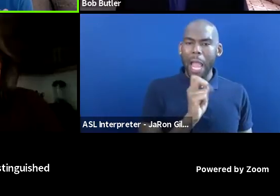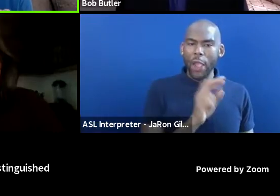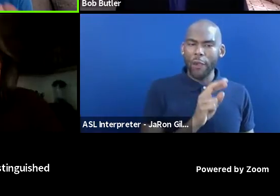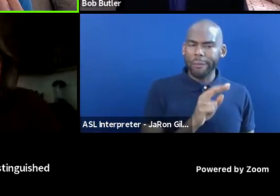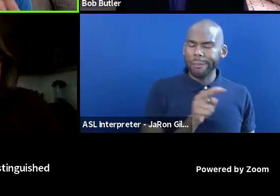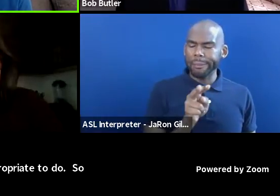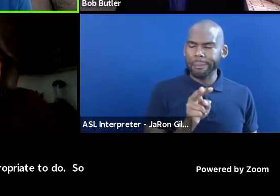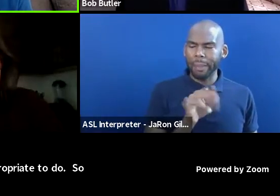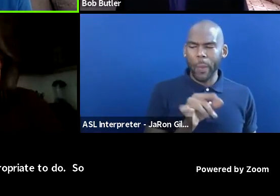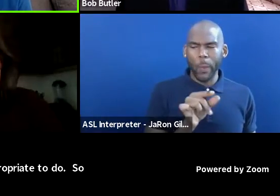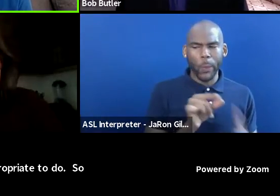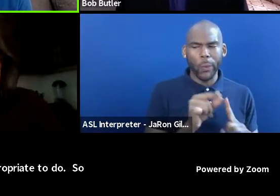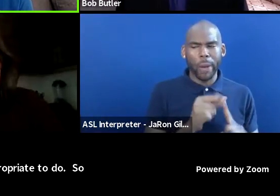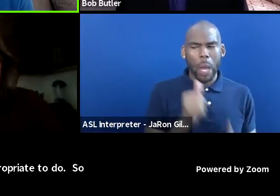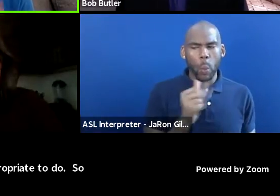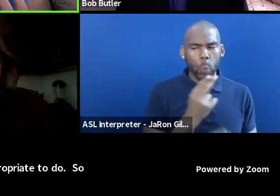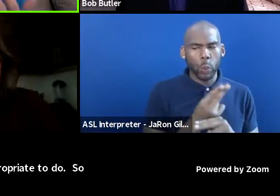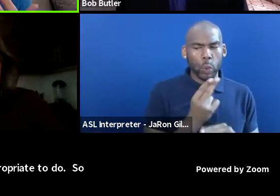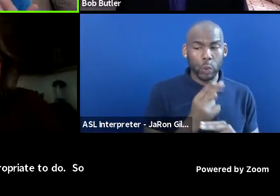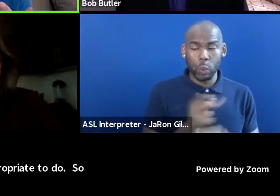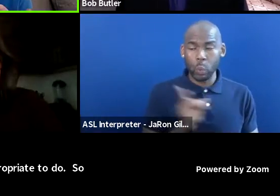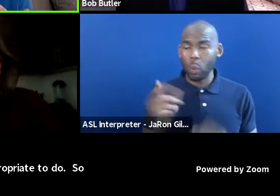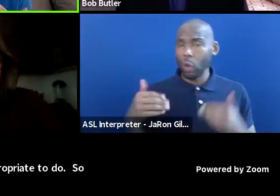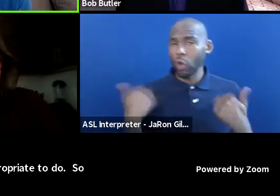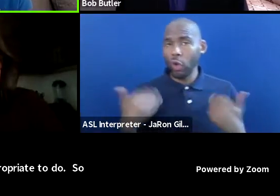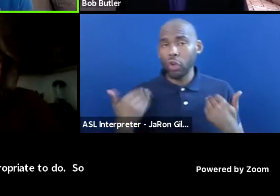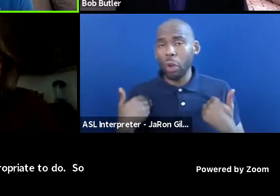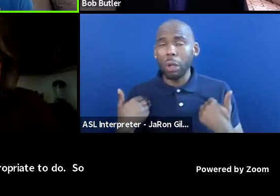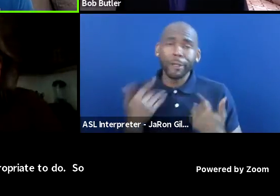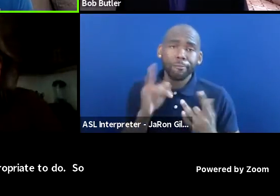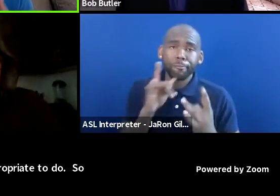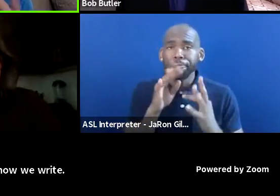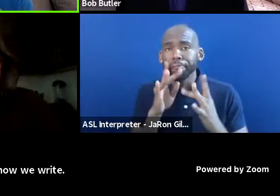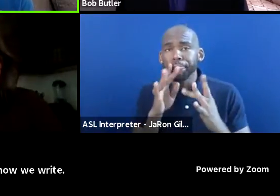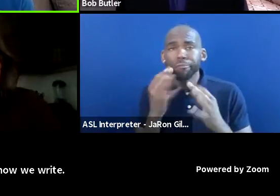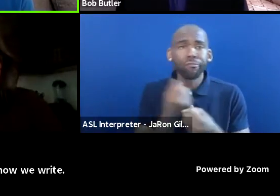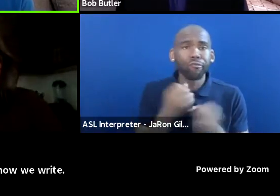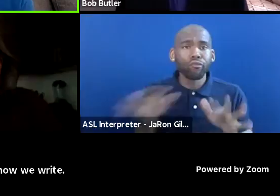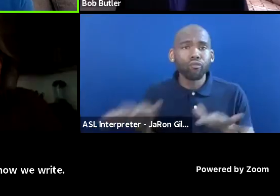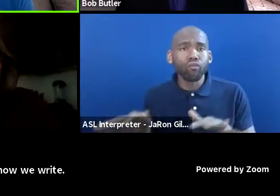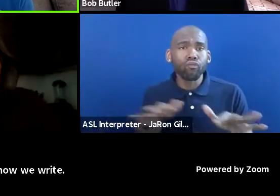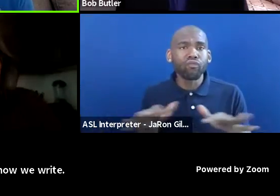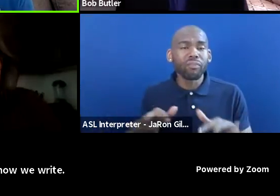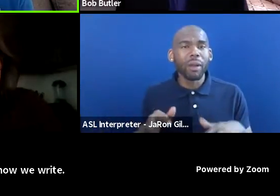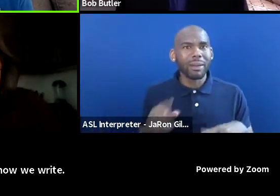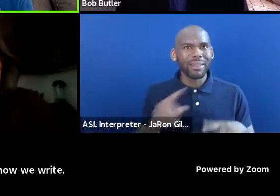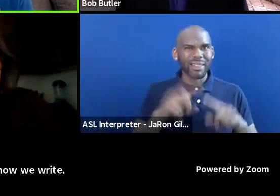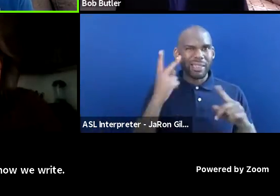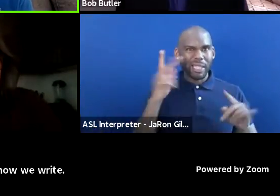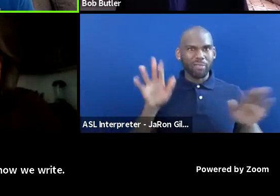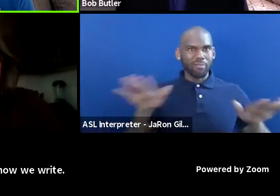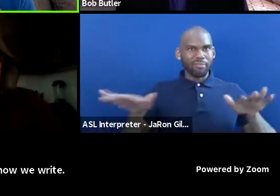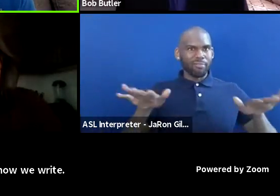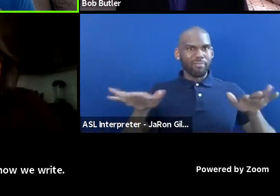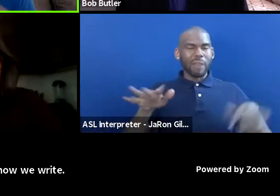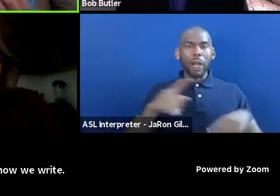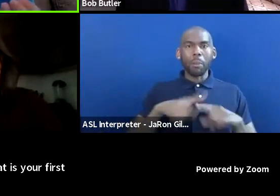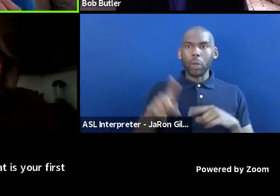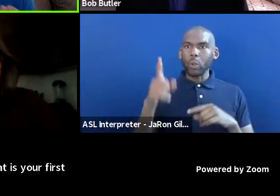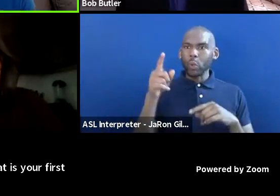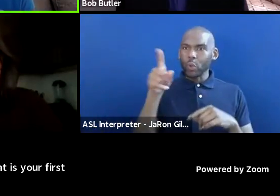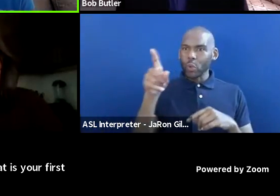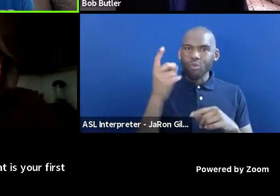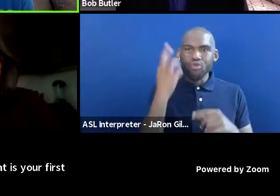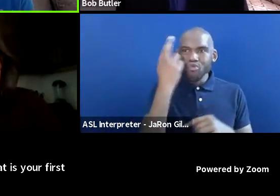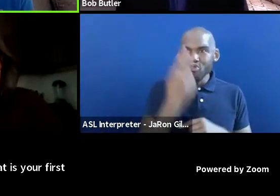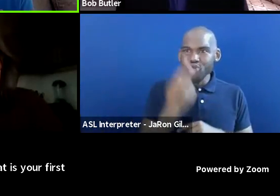write. And so being a producer, if that's your first job, you get a crash course in finding out that there are so